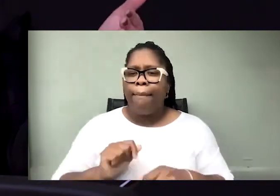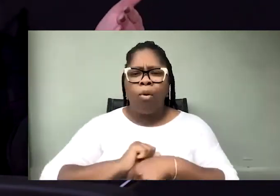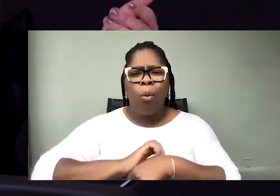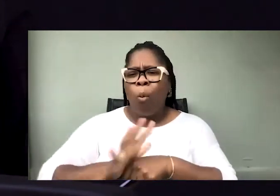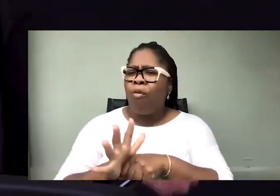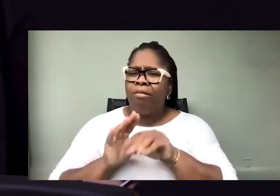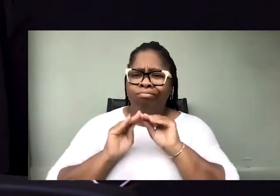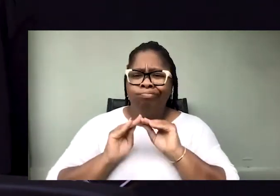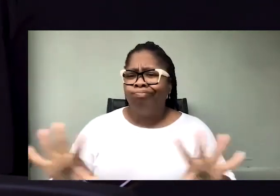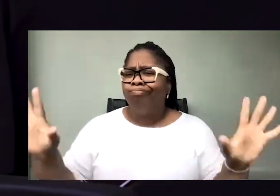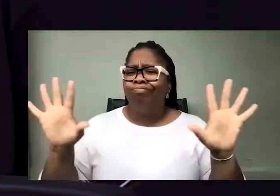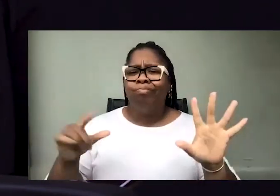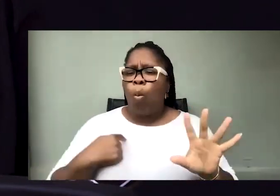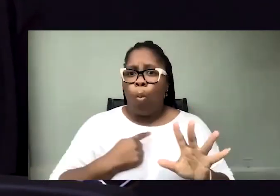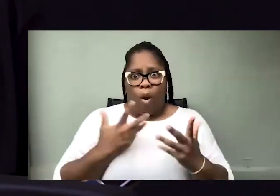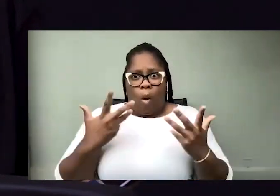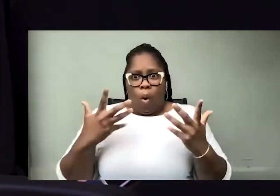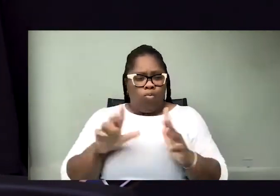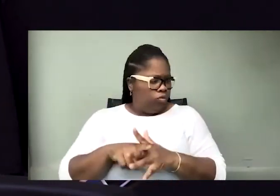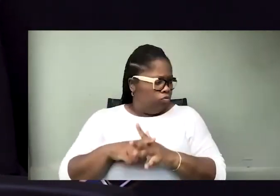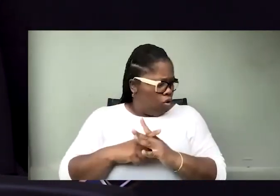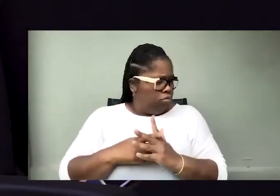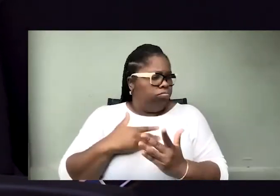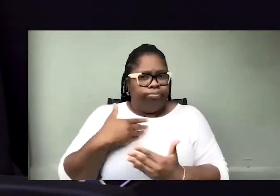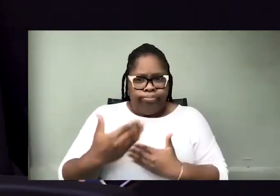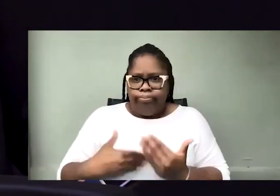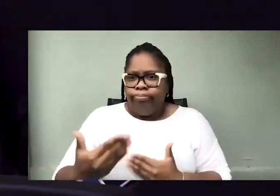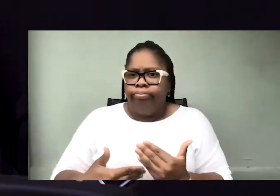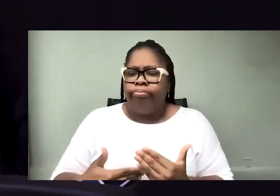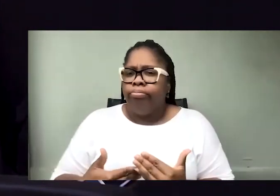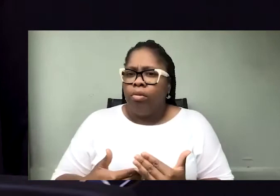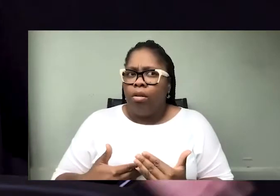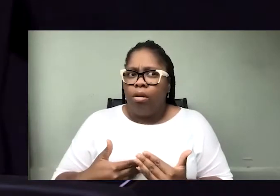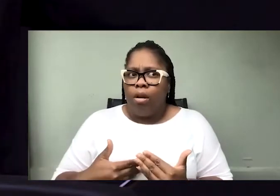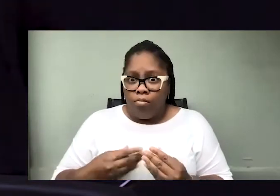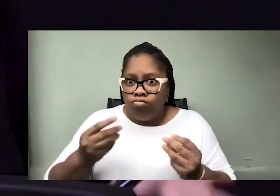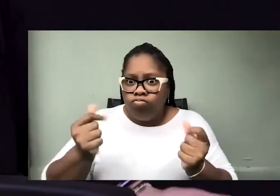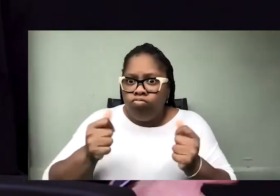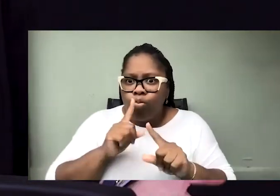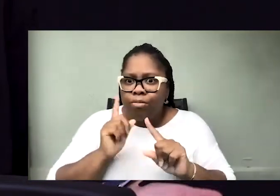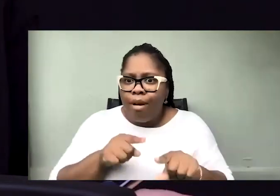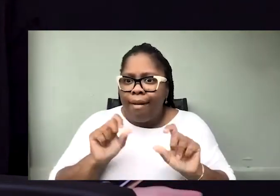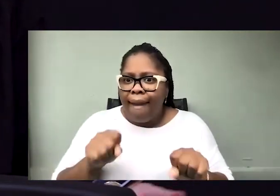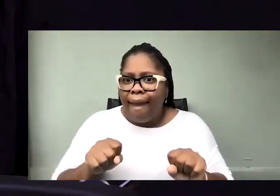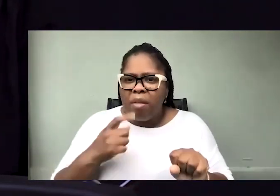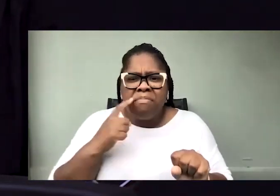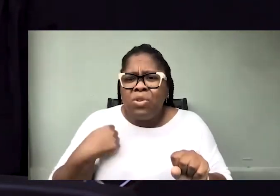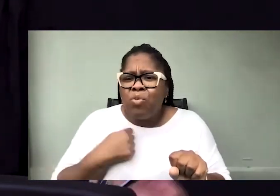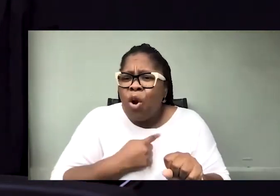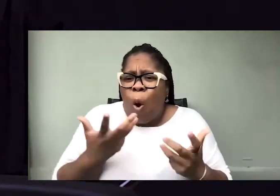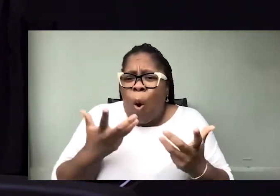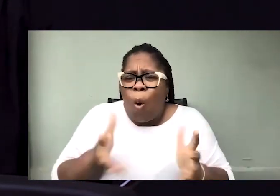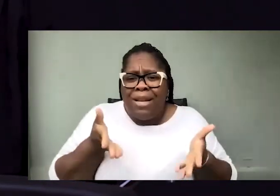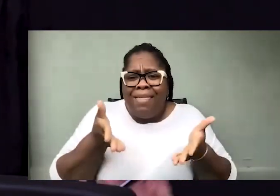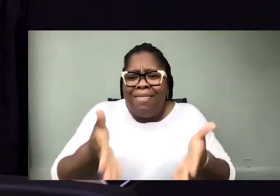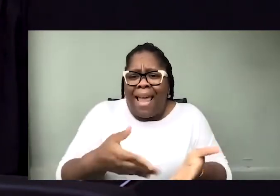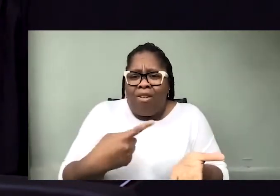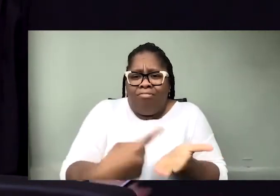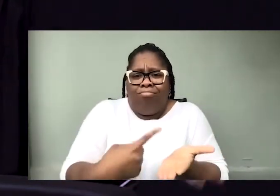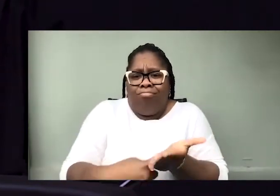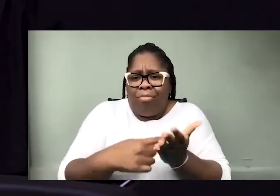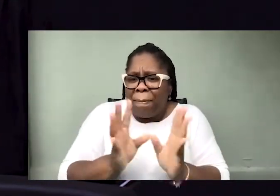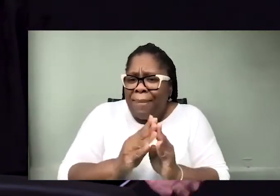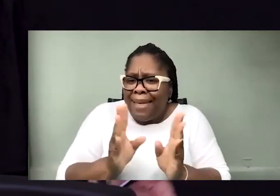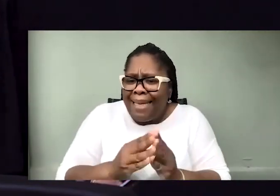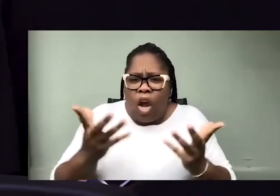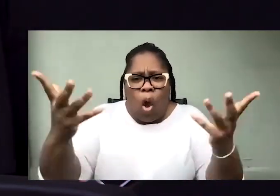really well into the master plan, that we were actually able to respond faster because everyone was already in the room, right? We were already talking together.